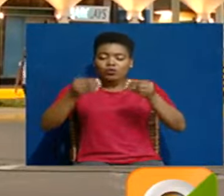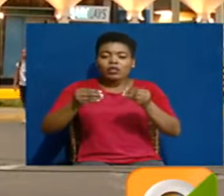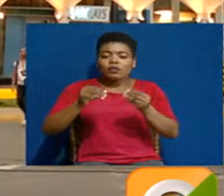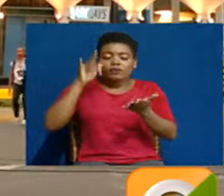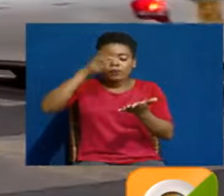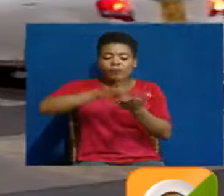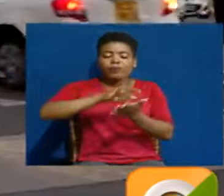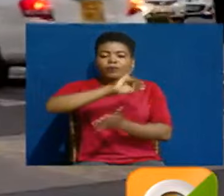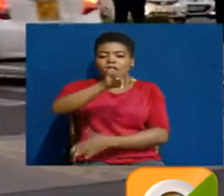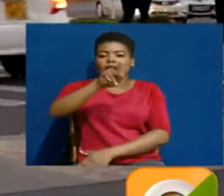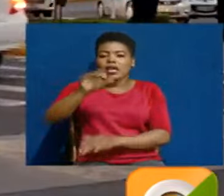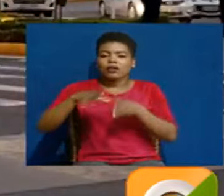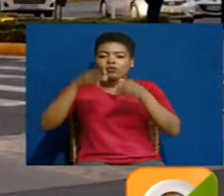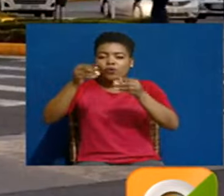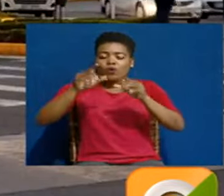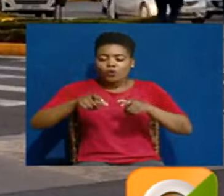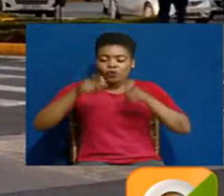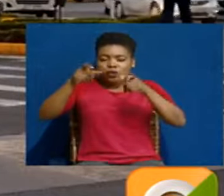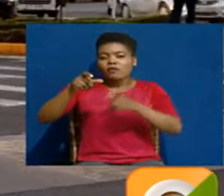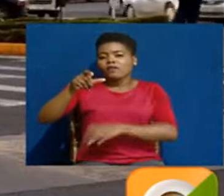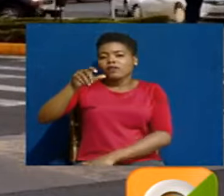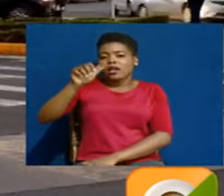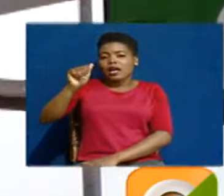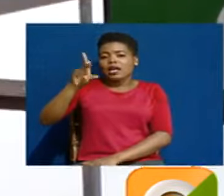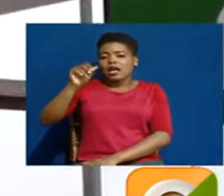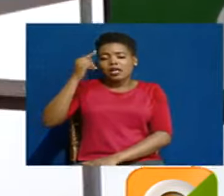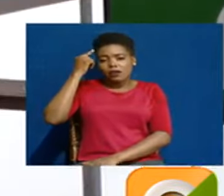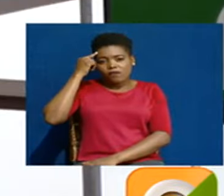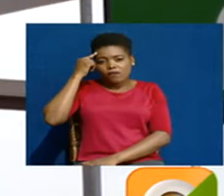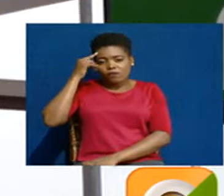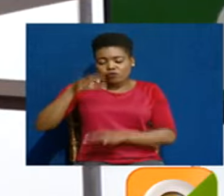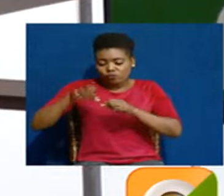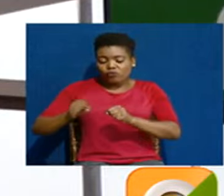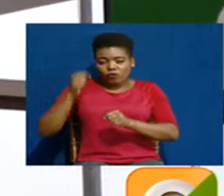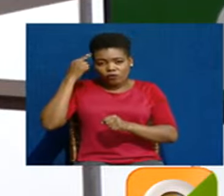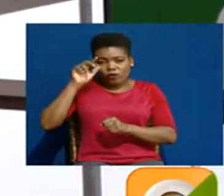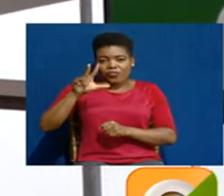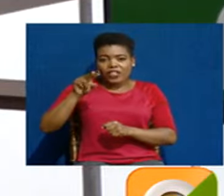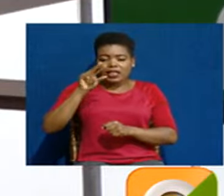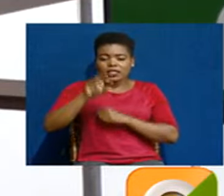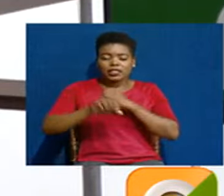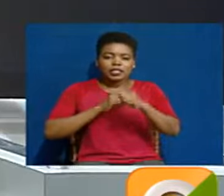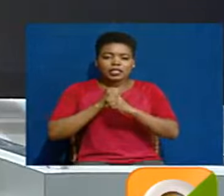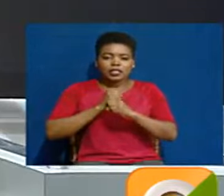to Adani for a period of 30 years. Brenda Wanga, Citizen TV.